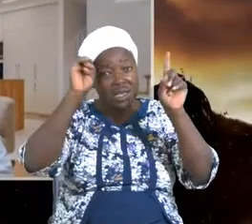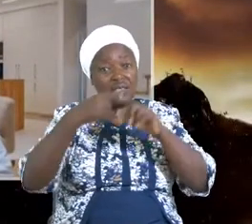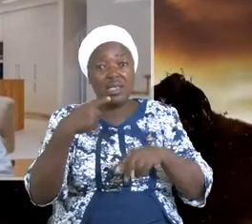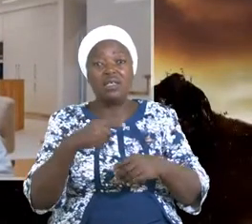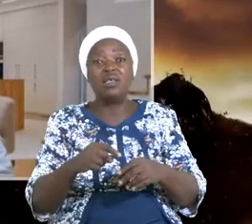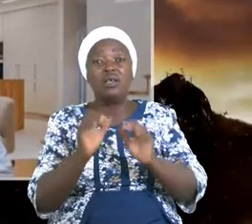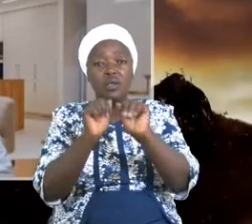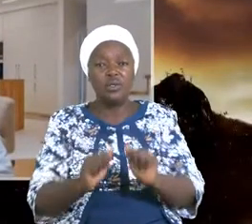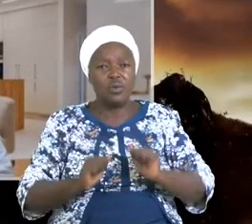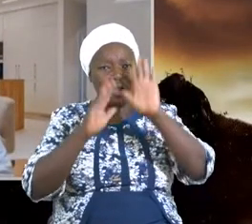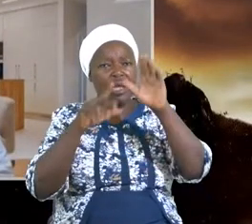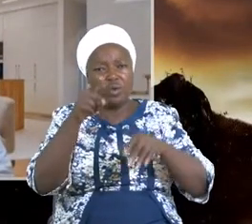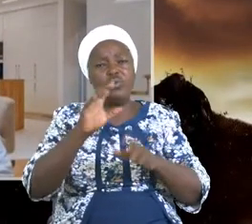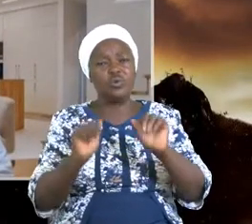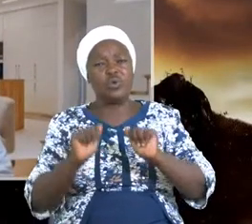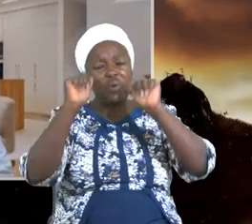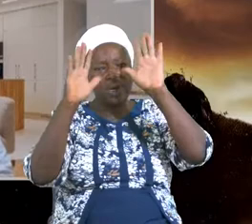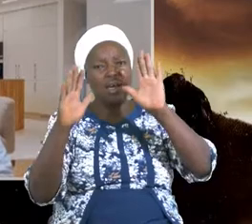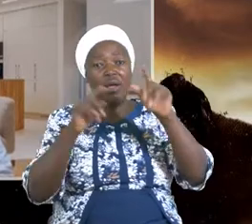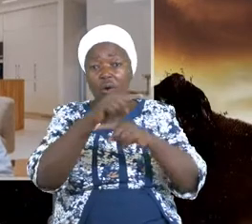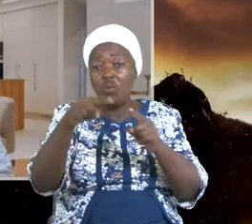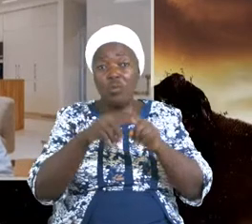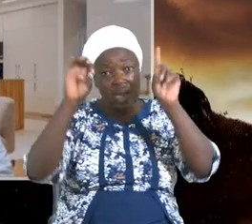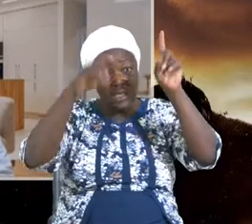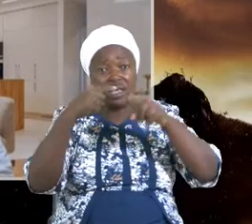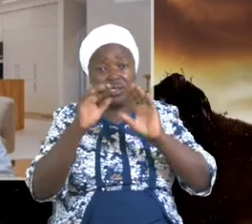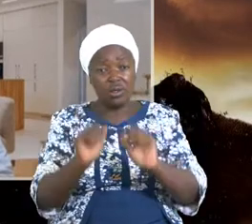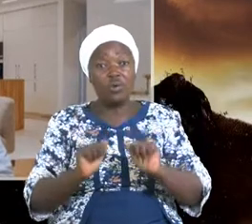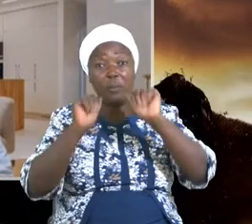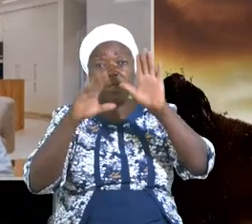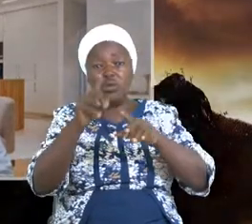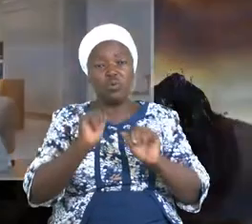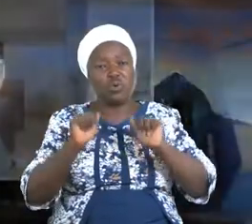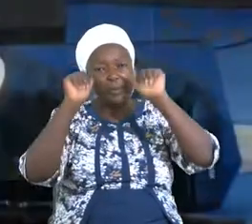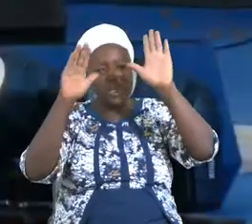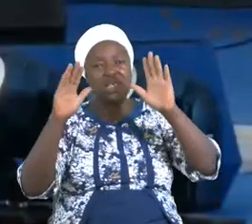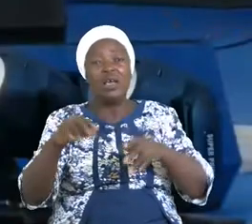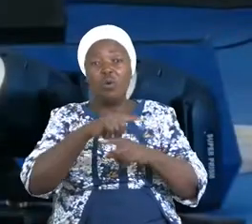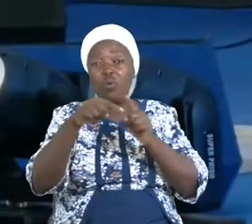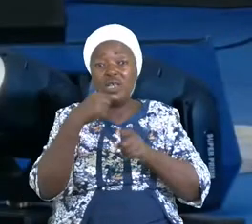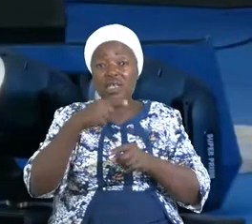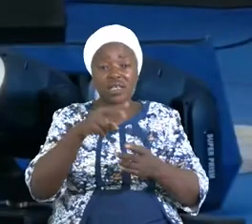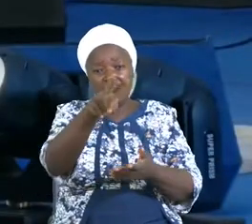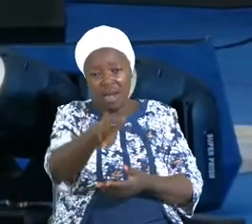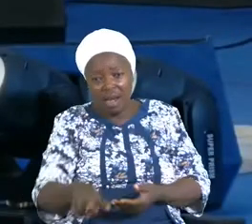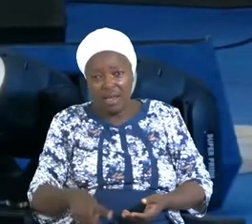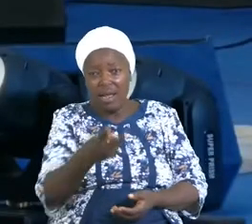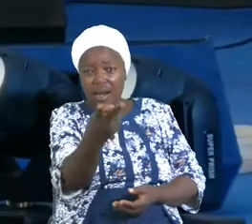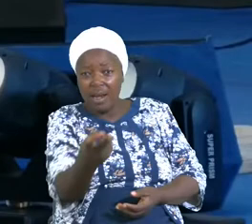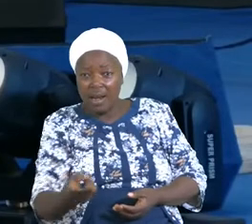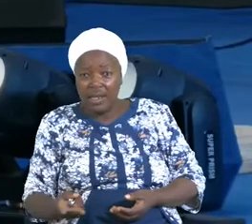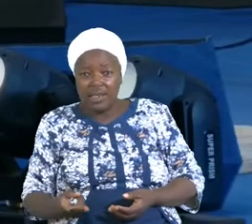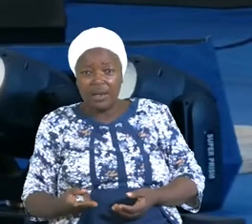you surrender. When he says submit, you submit. When he says lie down and be